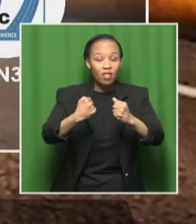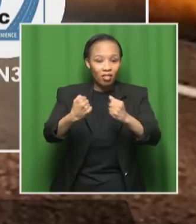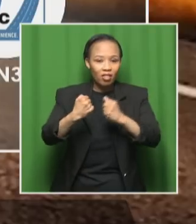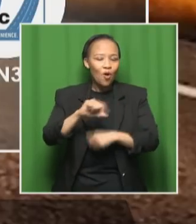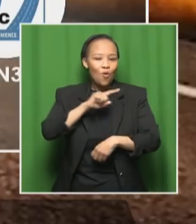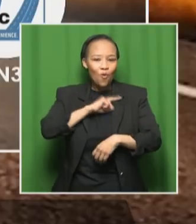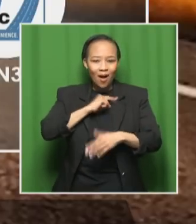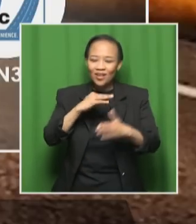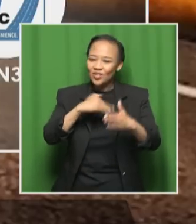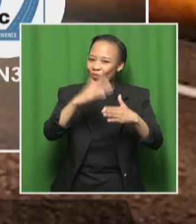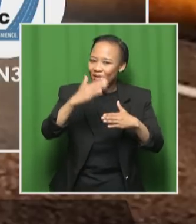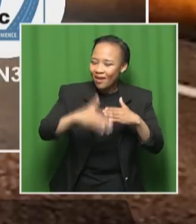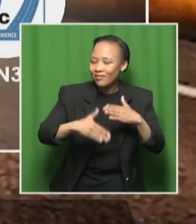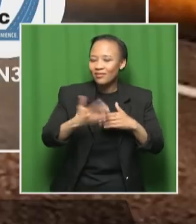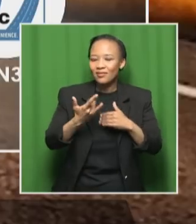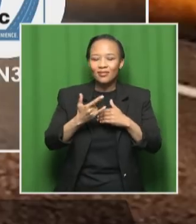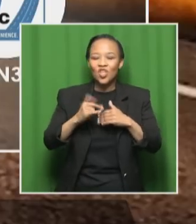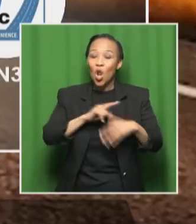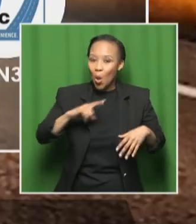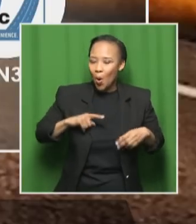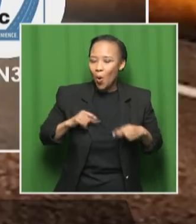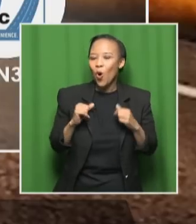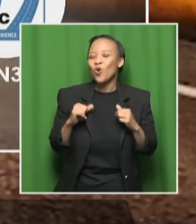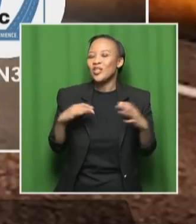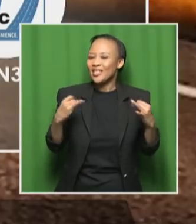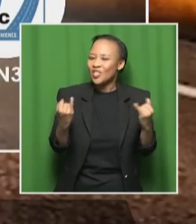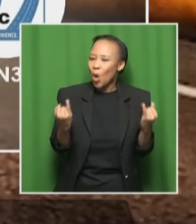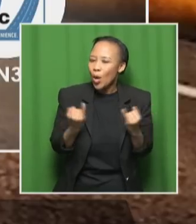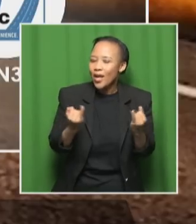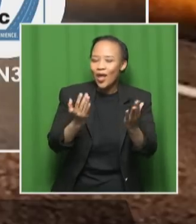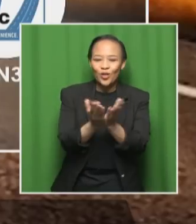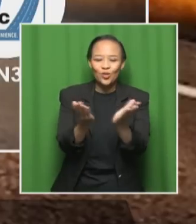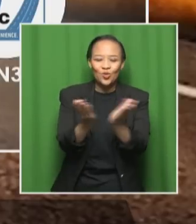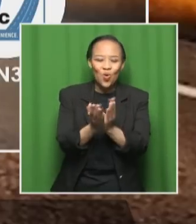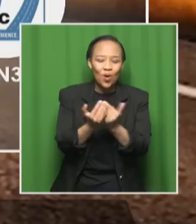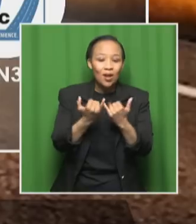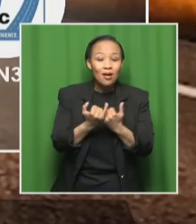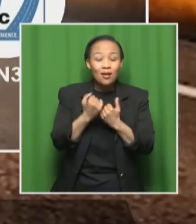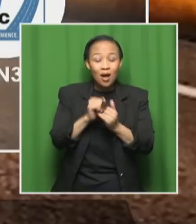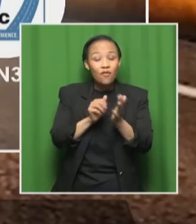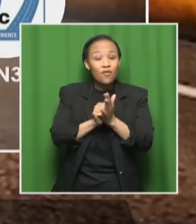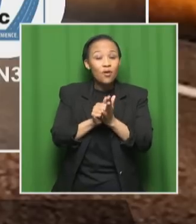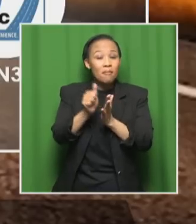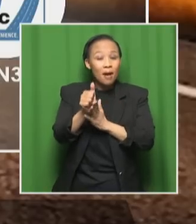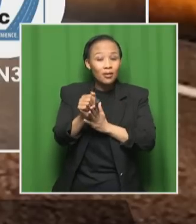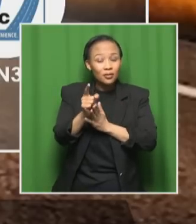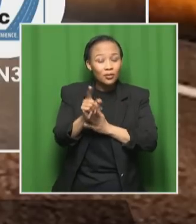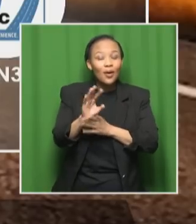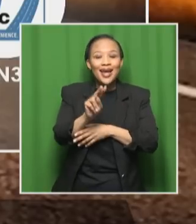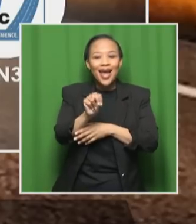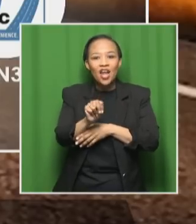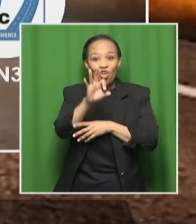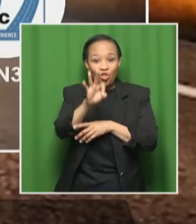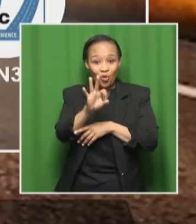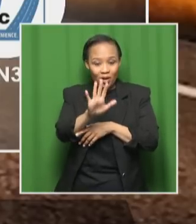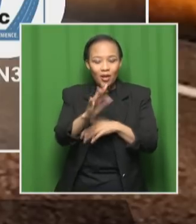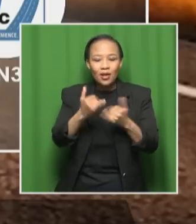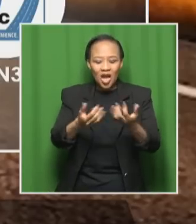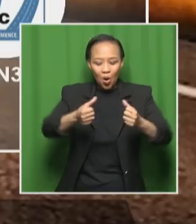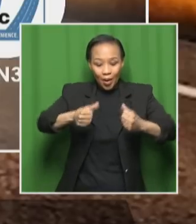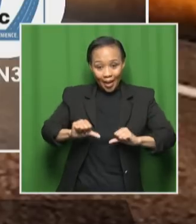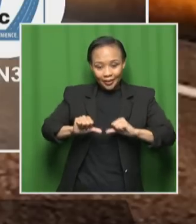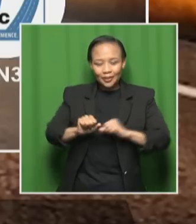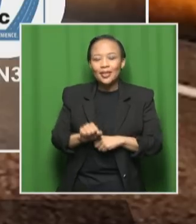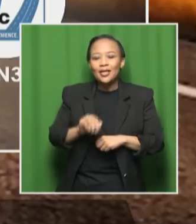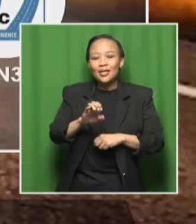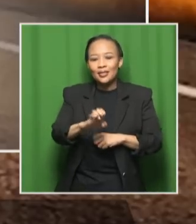4-day weekend, just pay attention to the weather updates around Funrin's Pass and along that N3 corridor. Now we'll move to the Eastern Cape. We don't have to